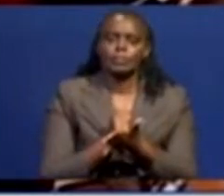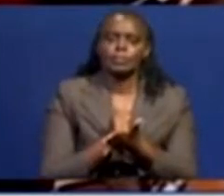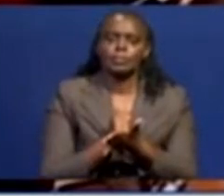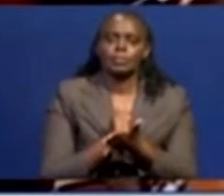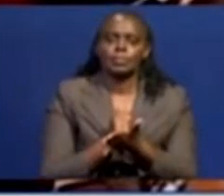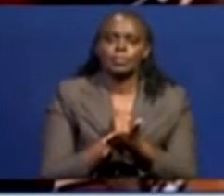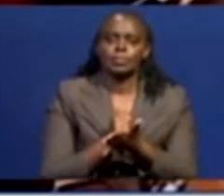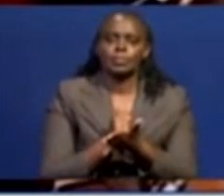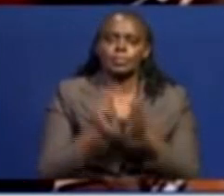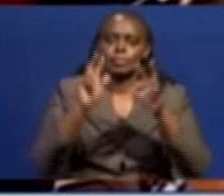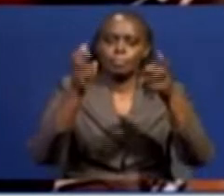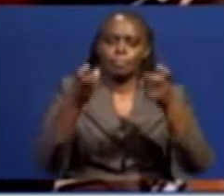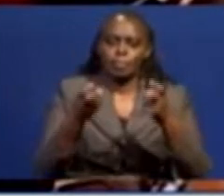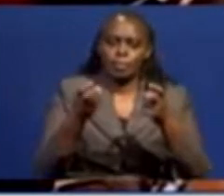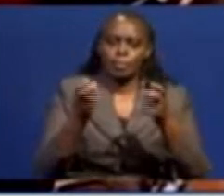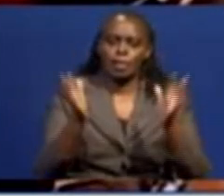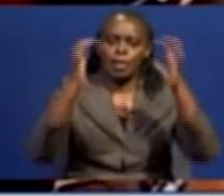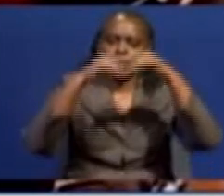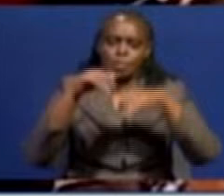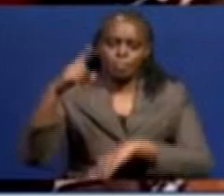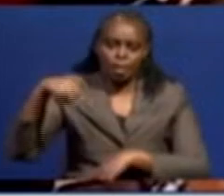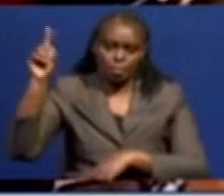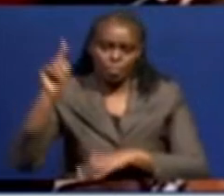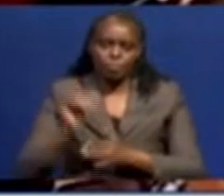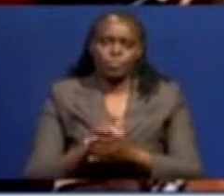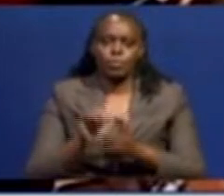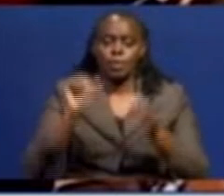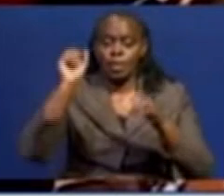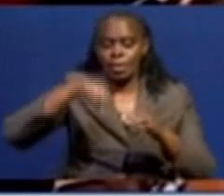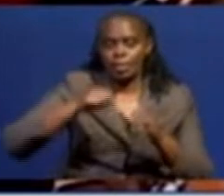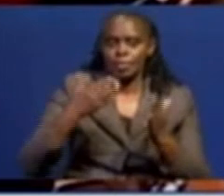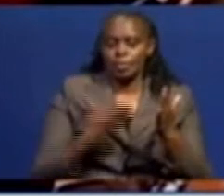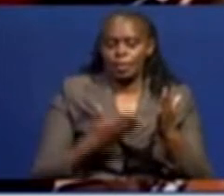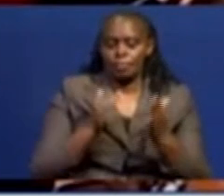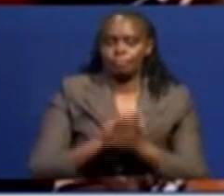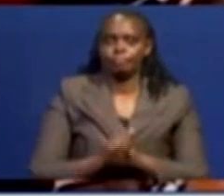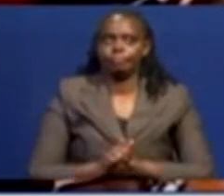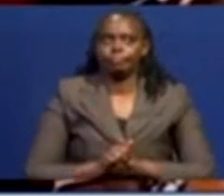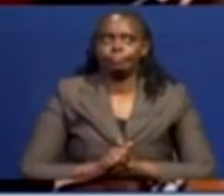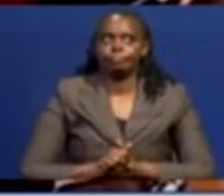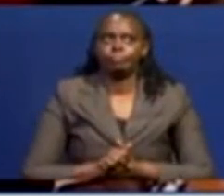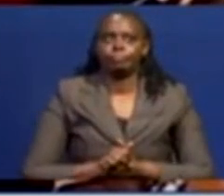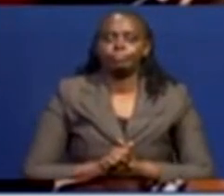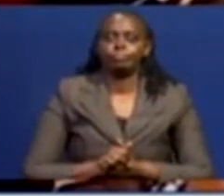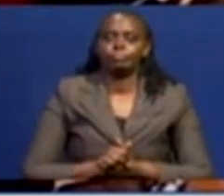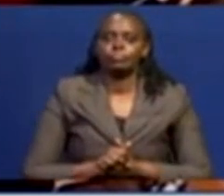appointment into bracket county assemblies approvals. Yes?